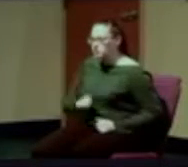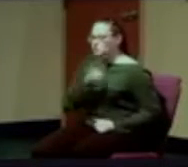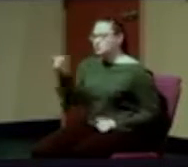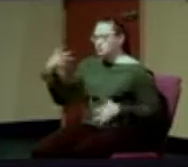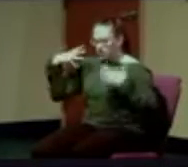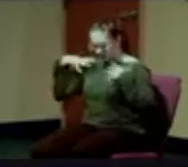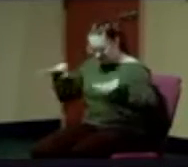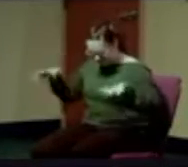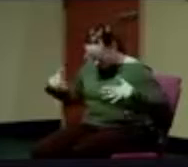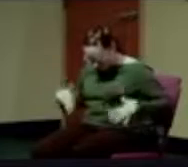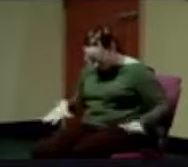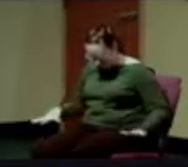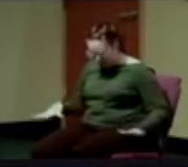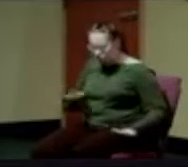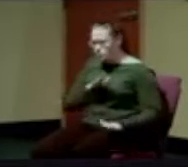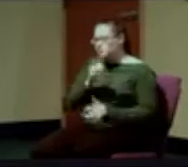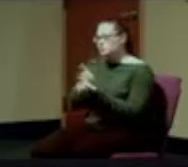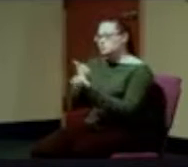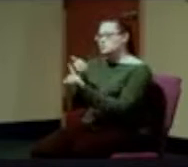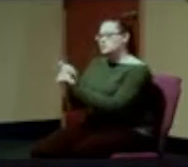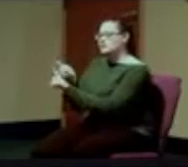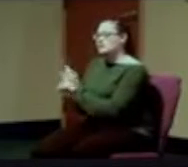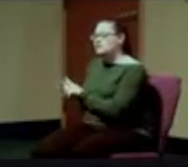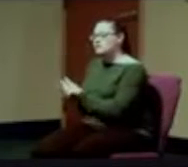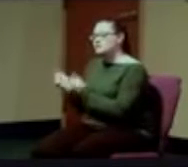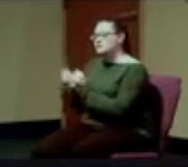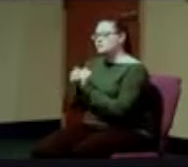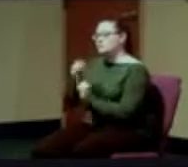yourselves with Christ.